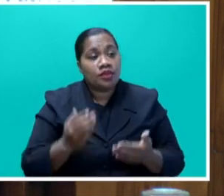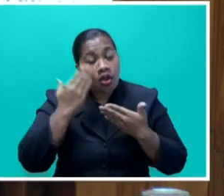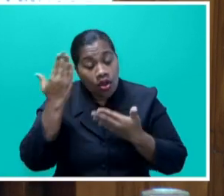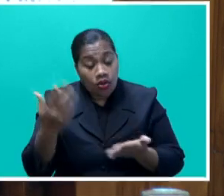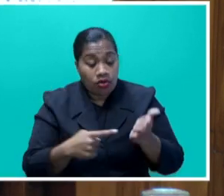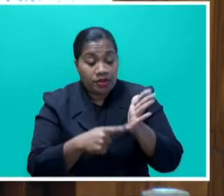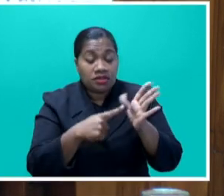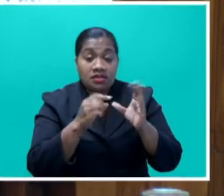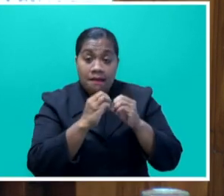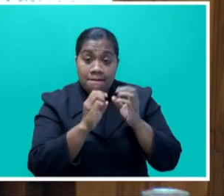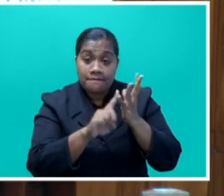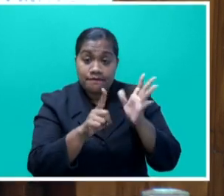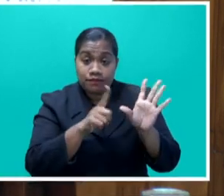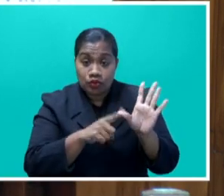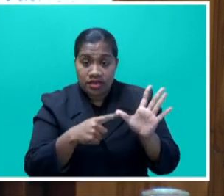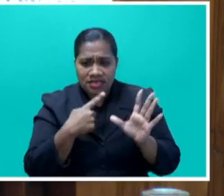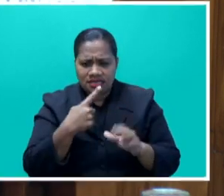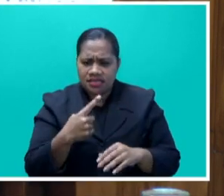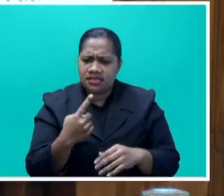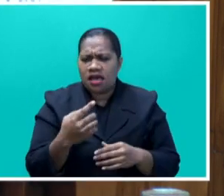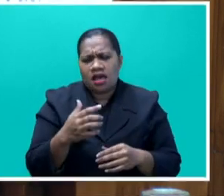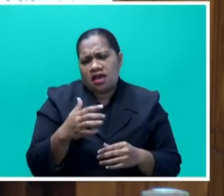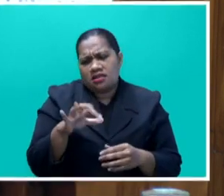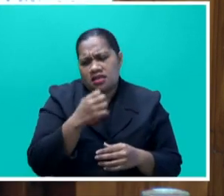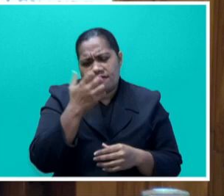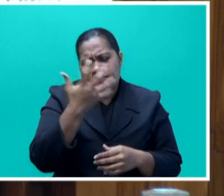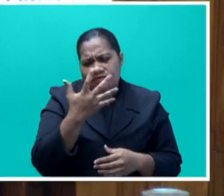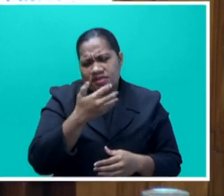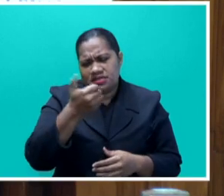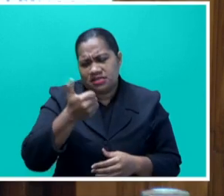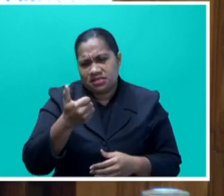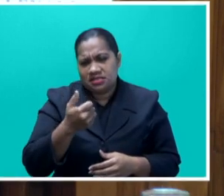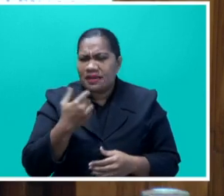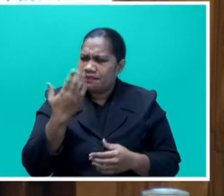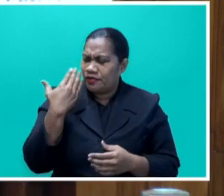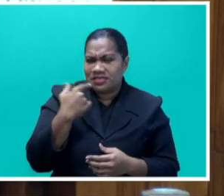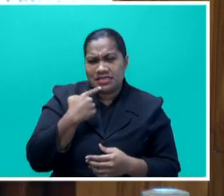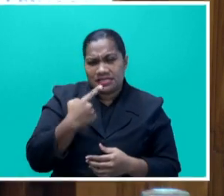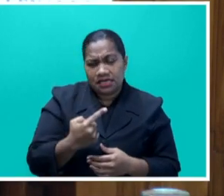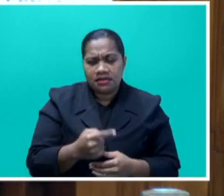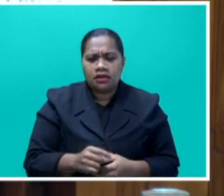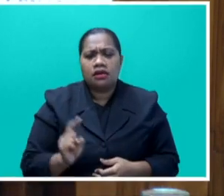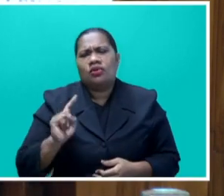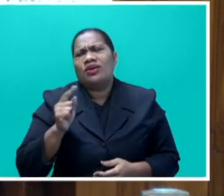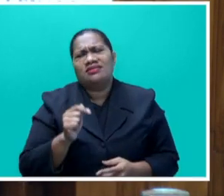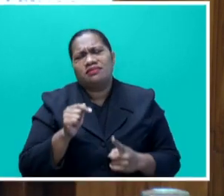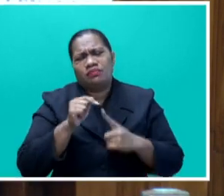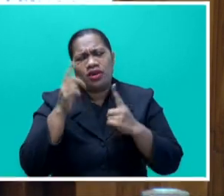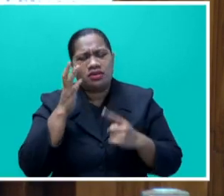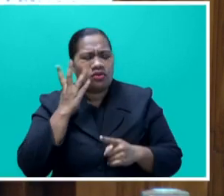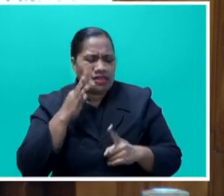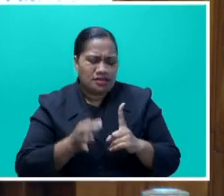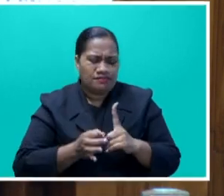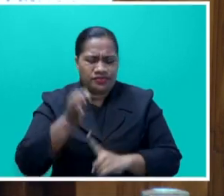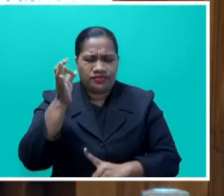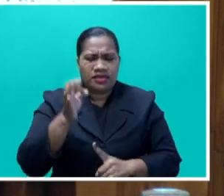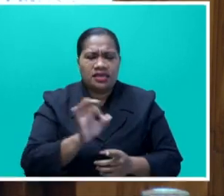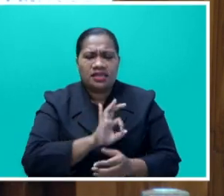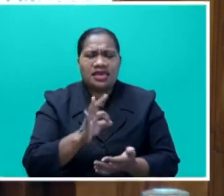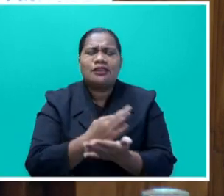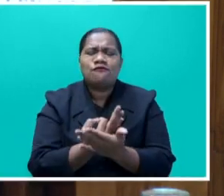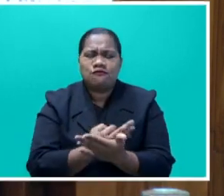said it takes 15, 16. She had previously said, what is the point when the upgrade of informal settlement takes so